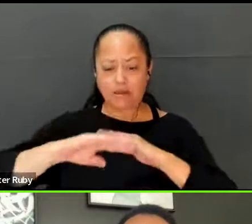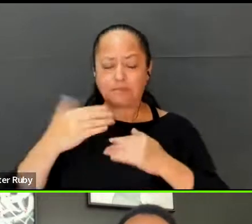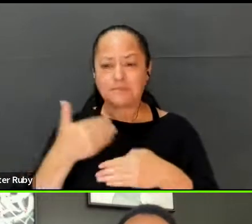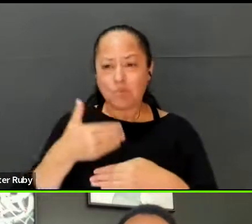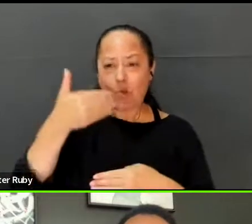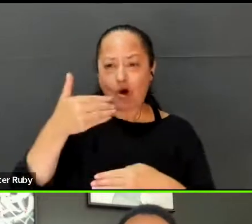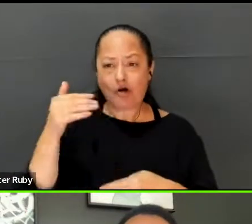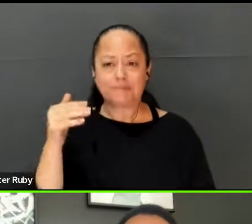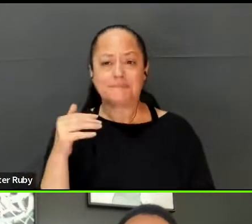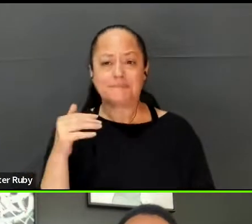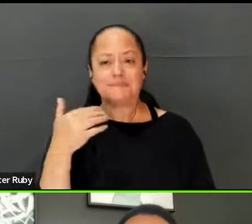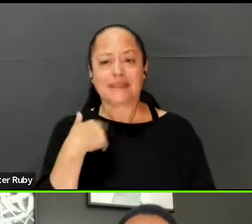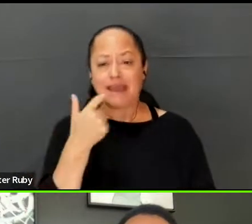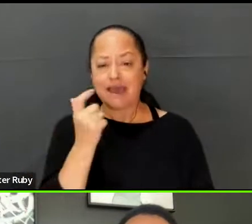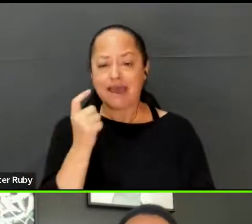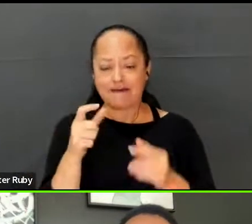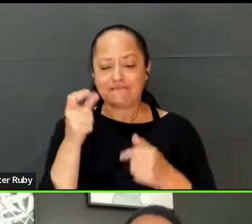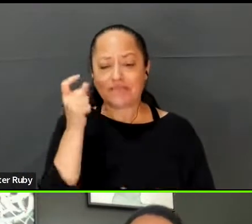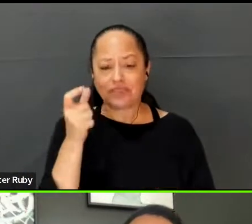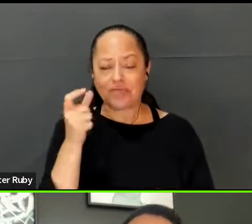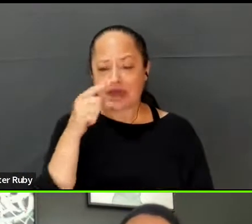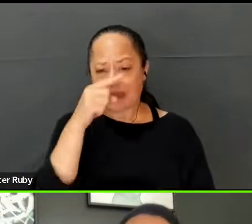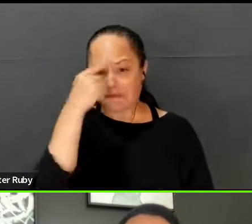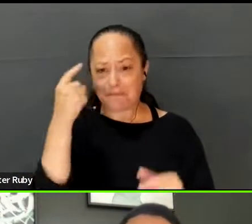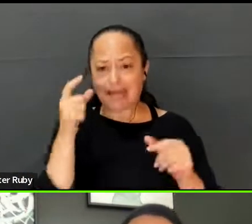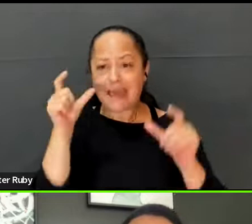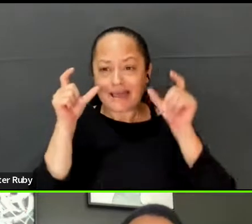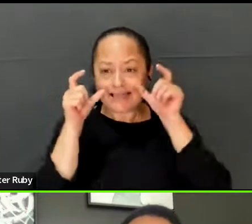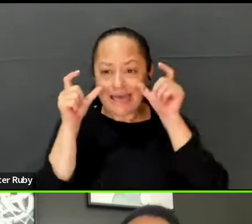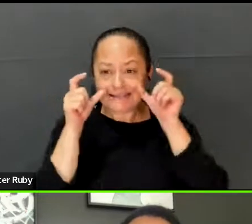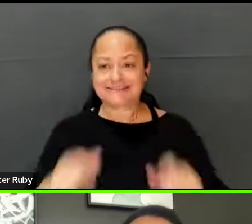have thick black rimmed glasses.